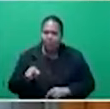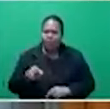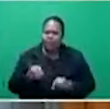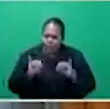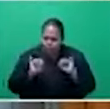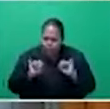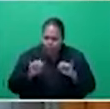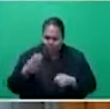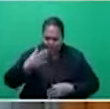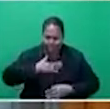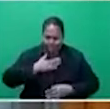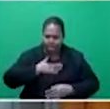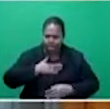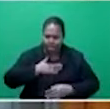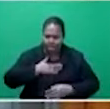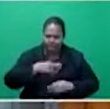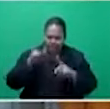factor in my view.